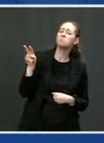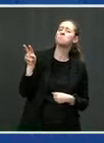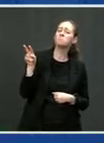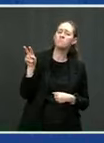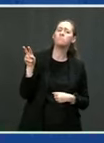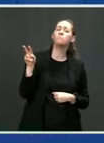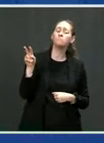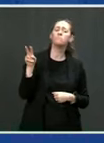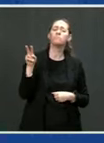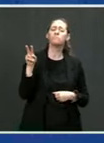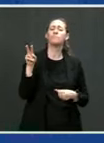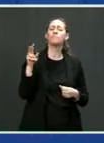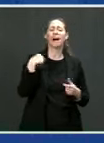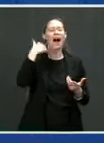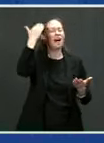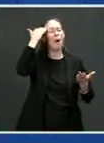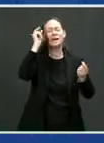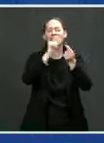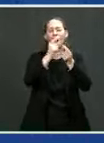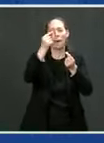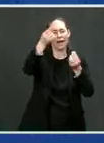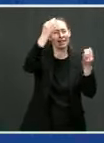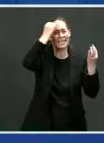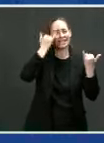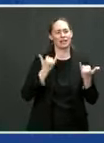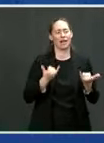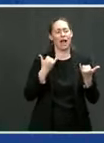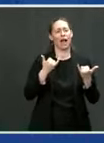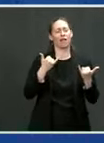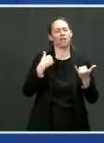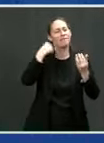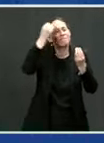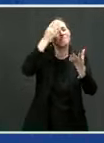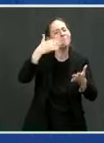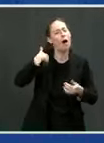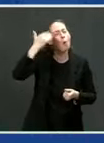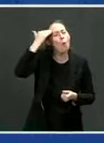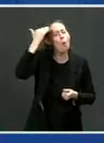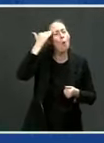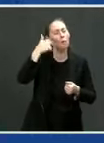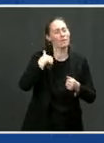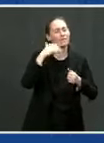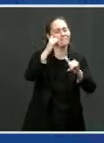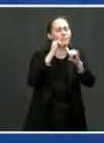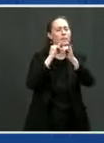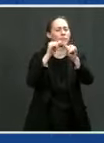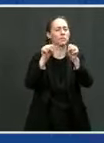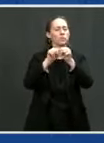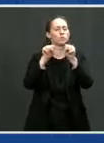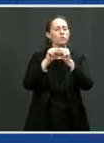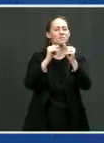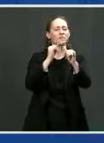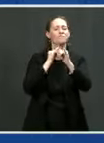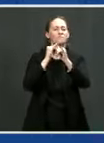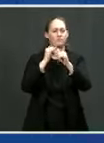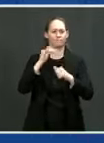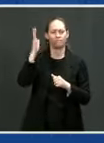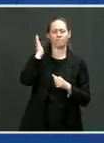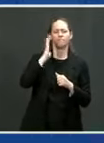thinking. He said, but I did know. He said, I used to come home. I was the attorney general in New Jersey before I was